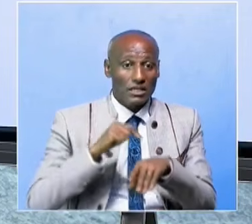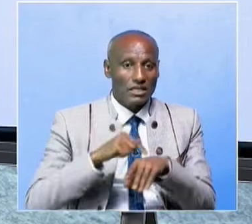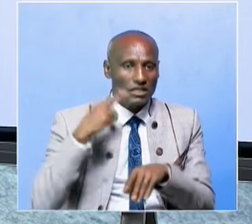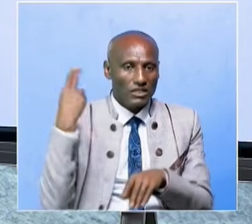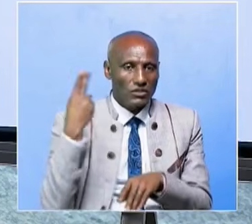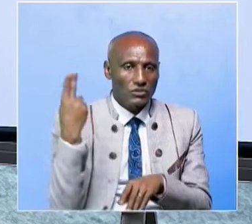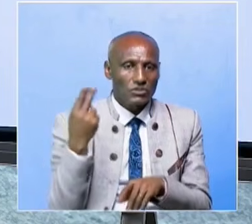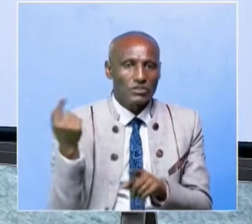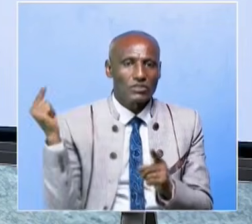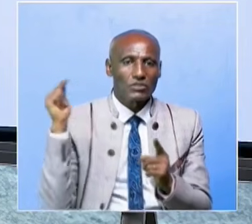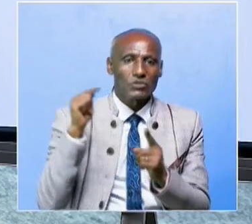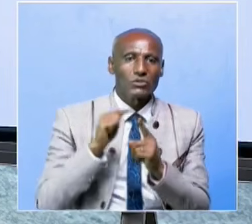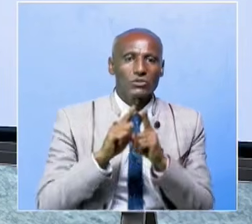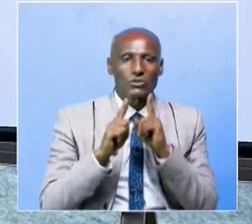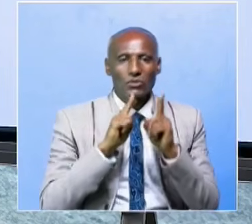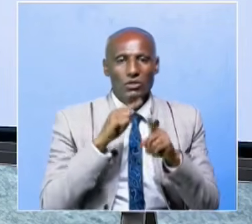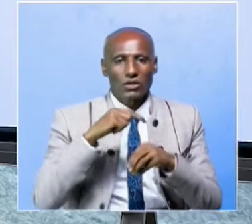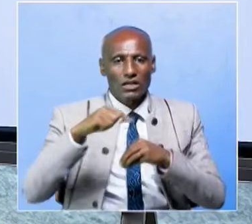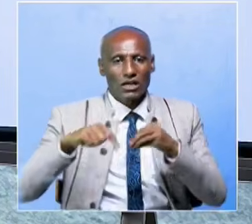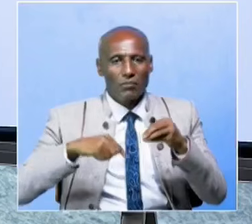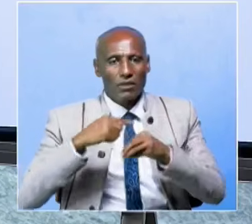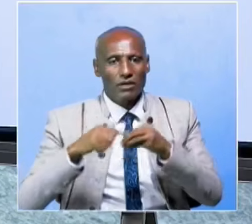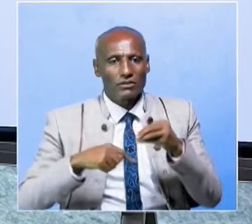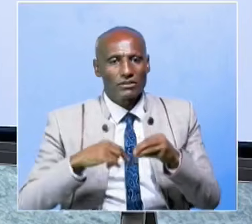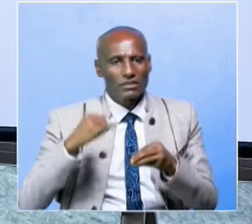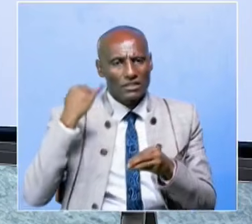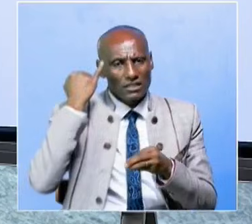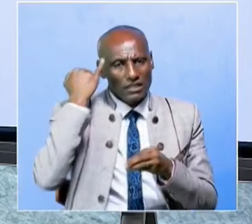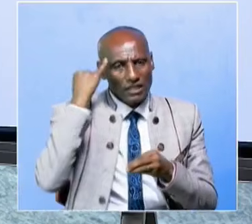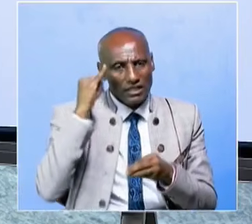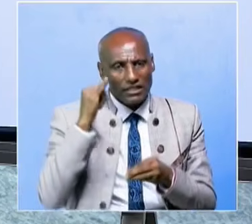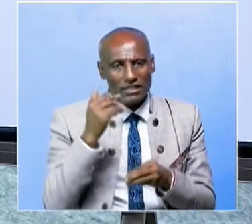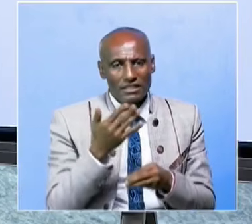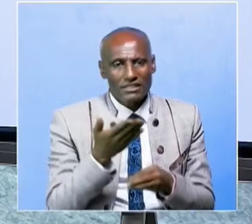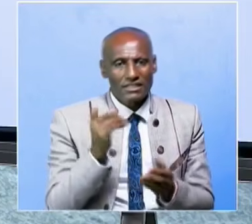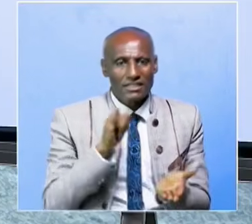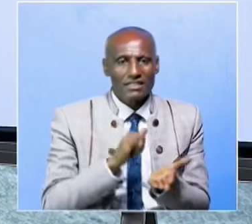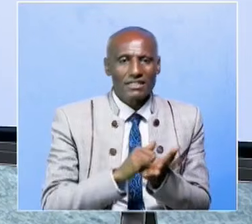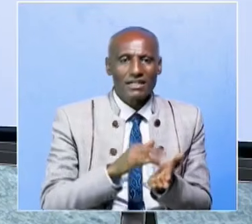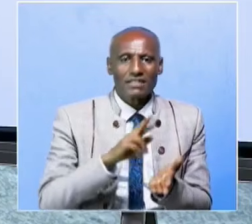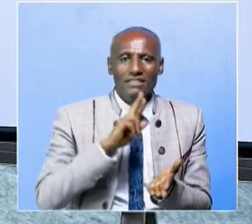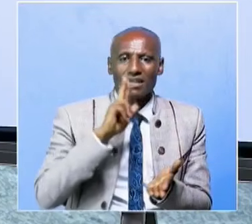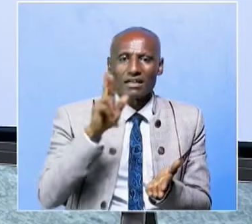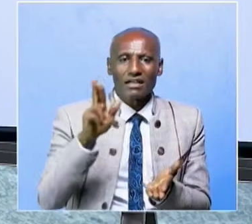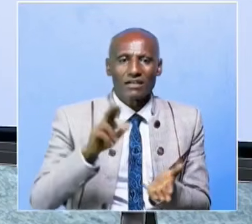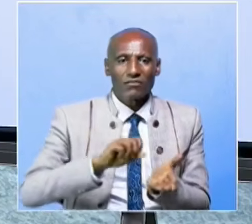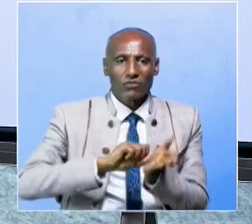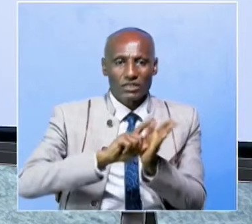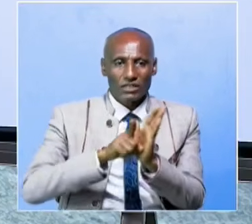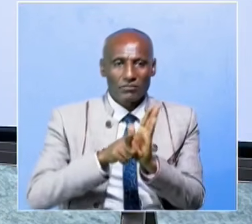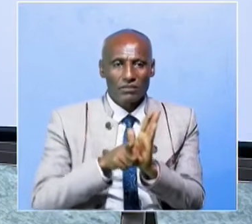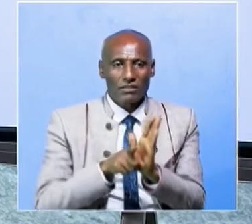to talk about ideas that are, for example,